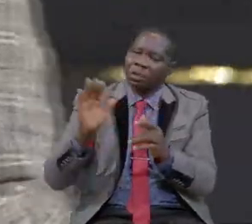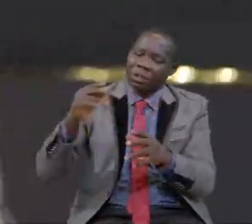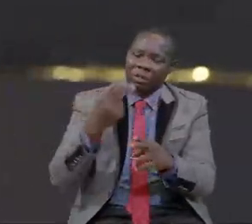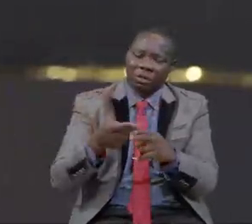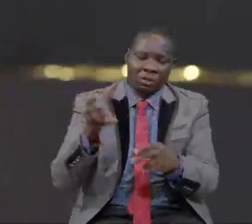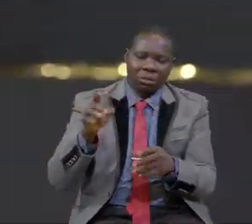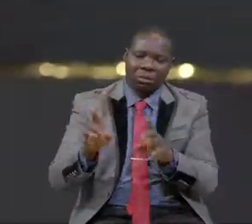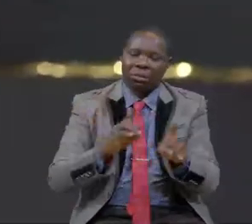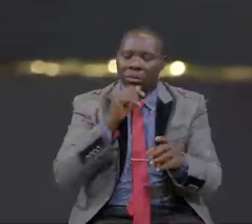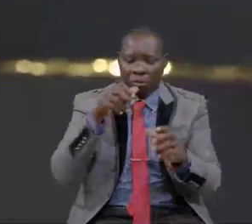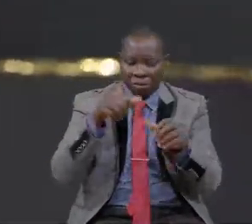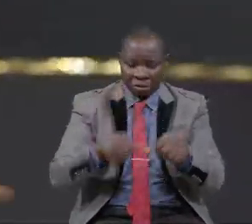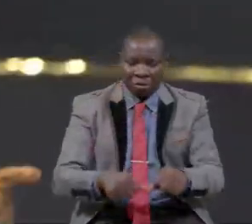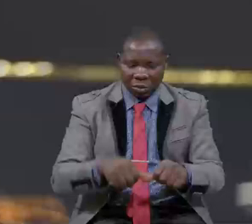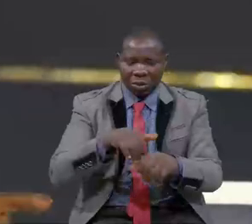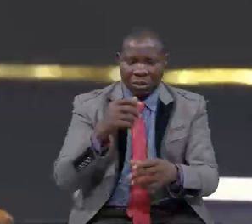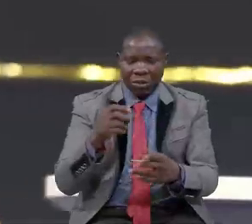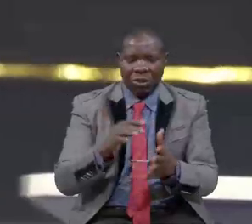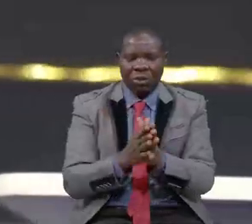you? If your name